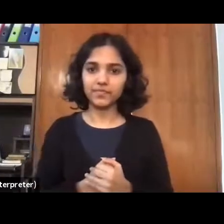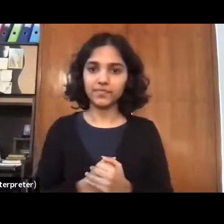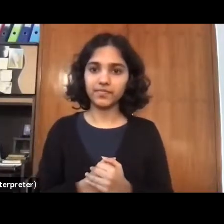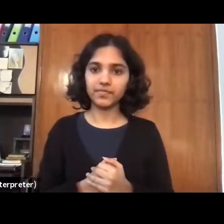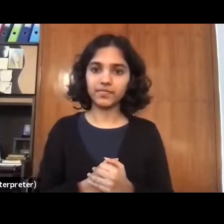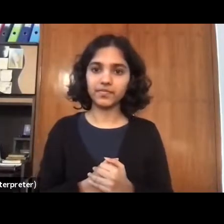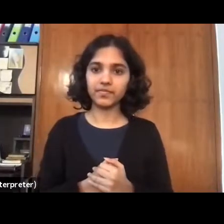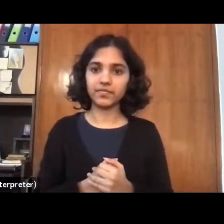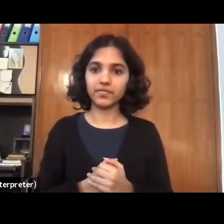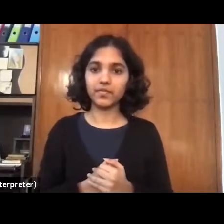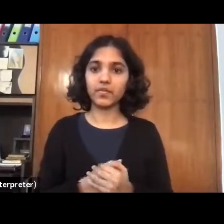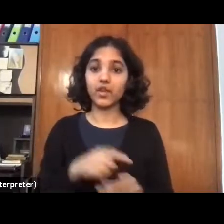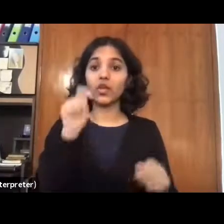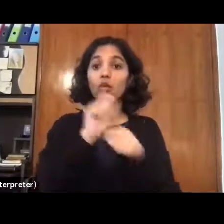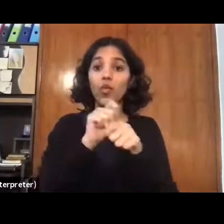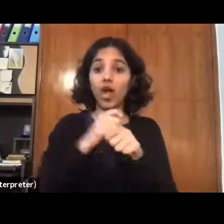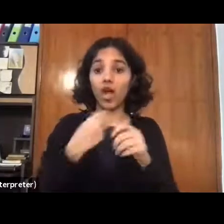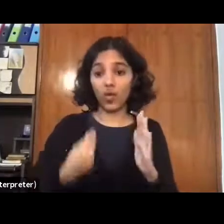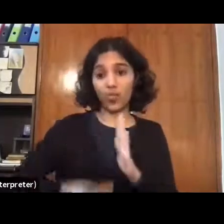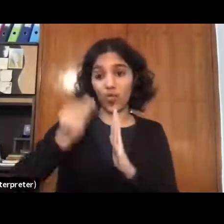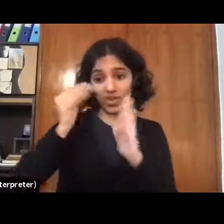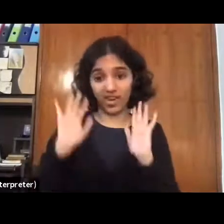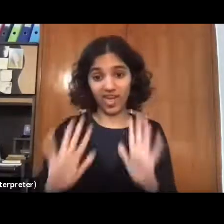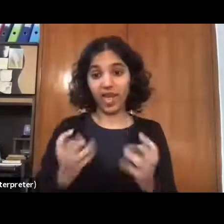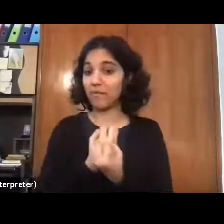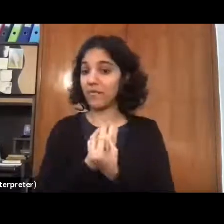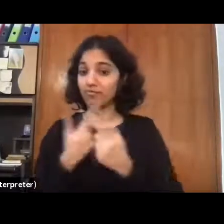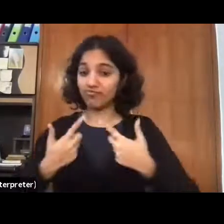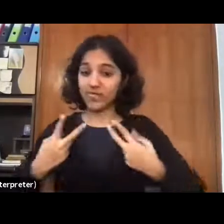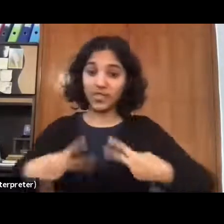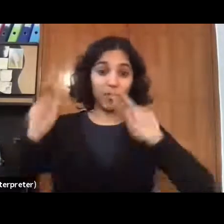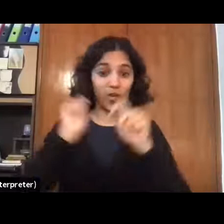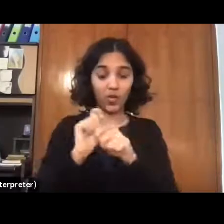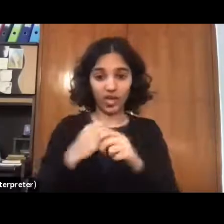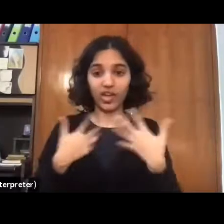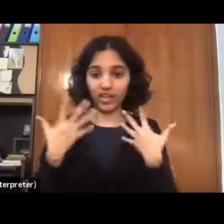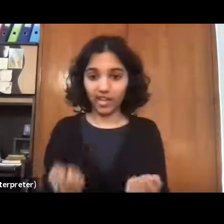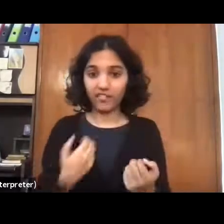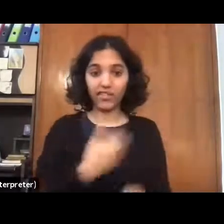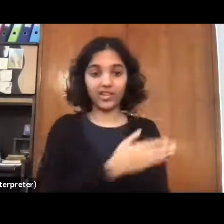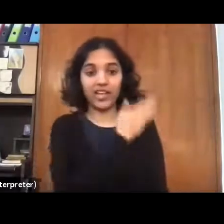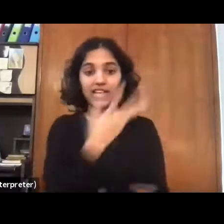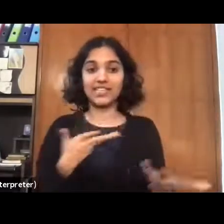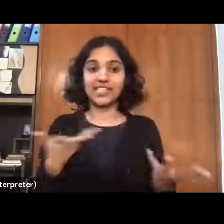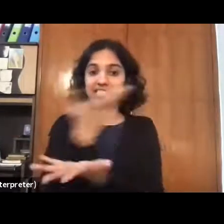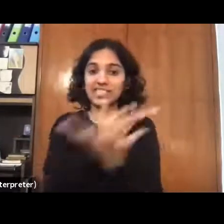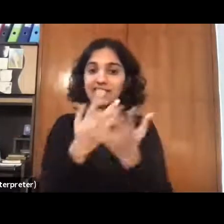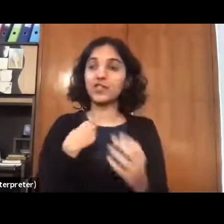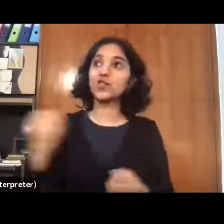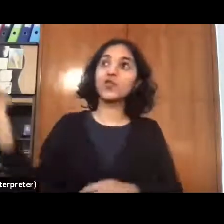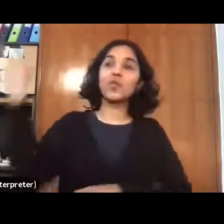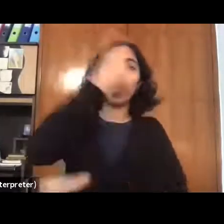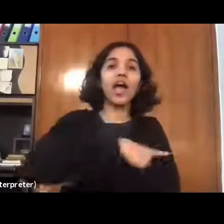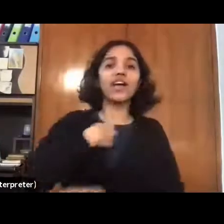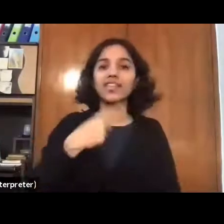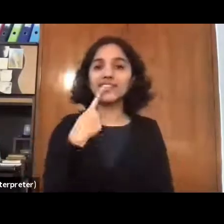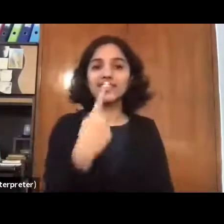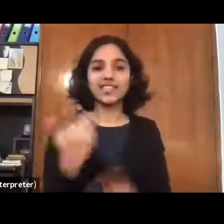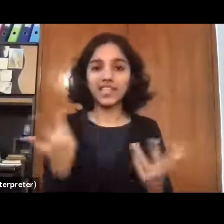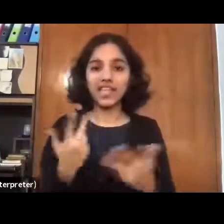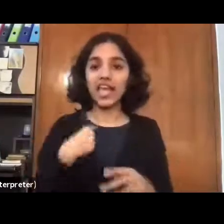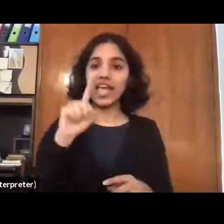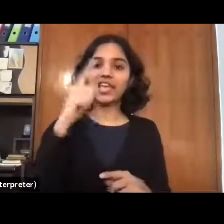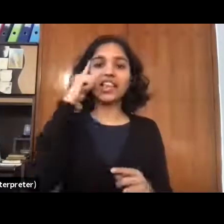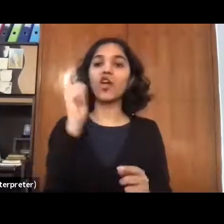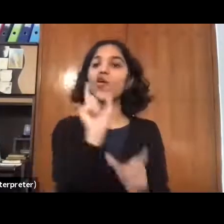There is a lot of work that is need to be done, and all that we have said since morning should not just